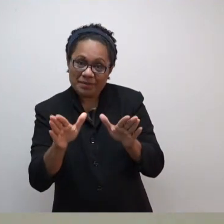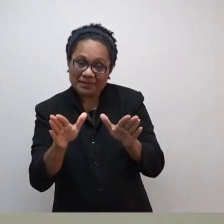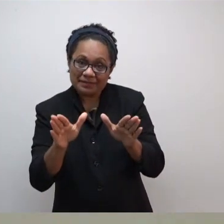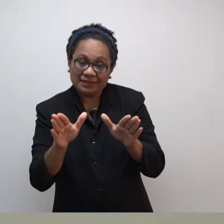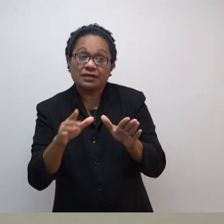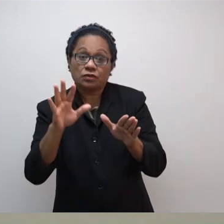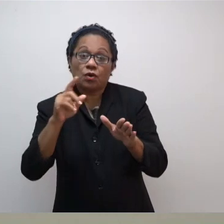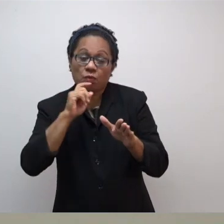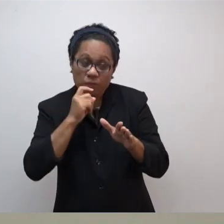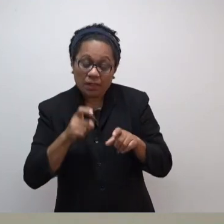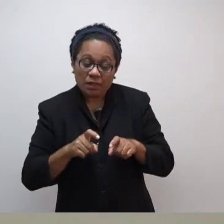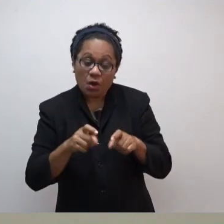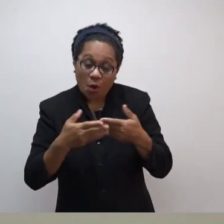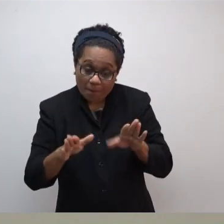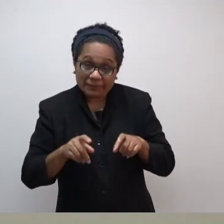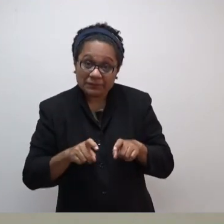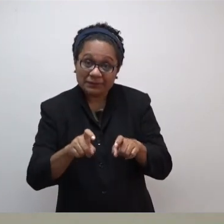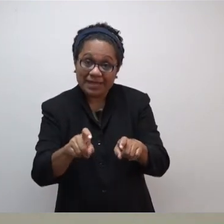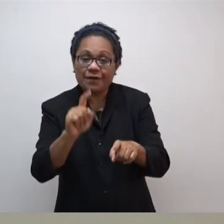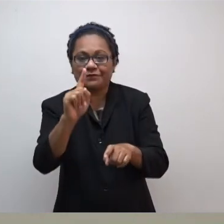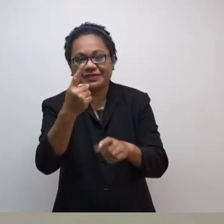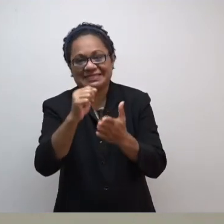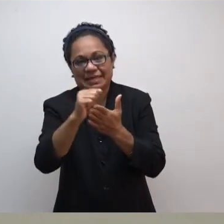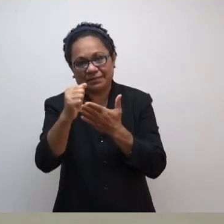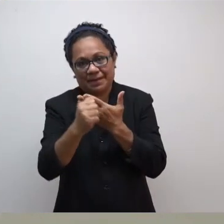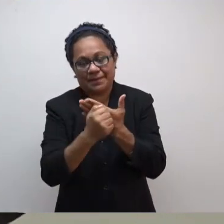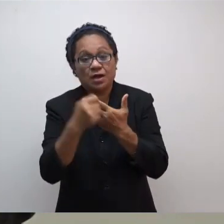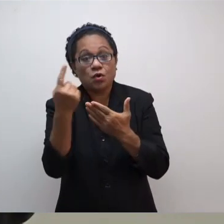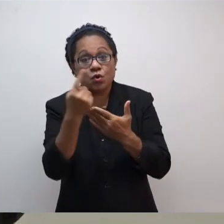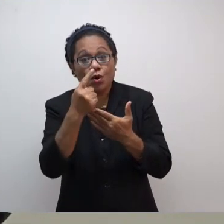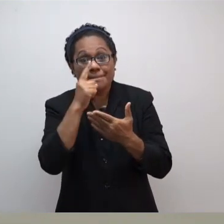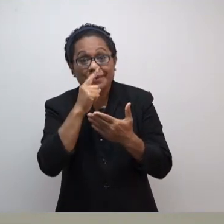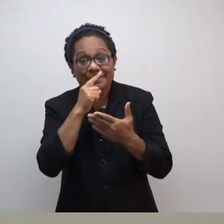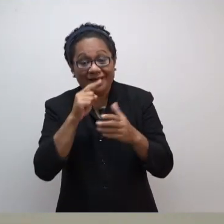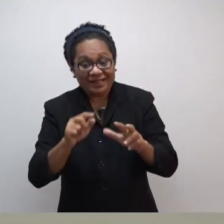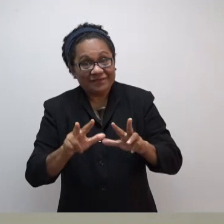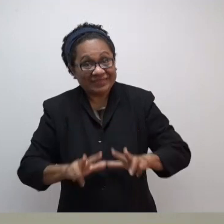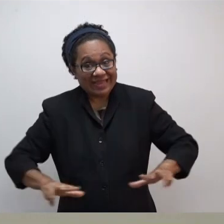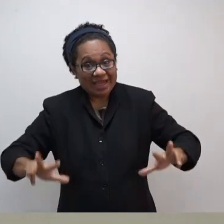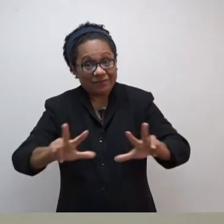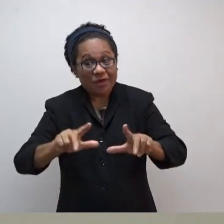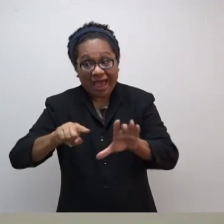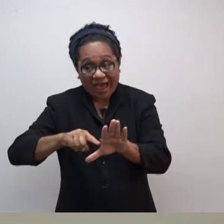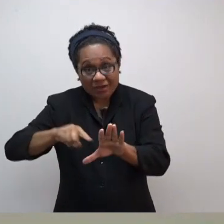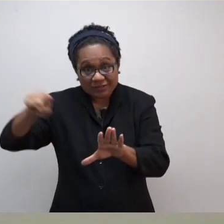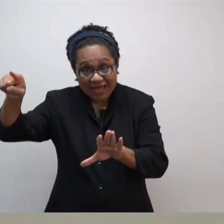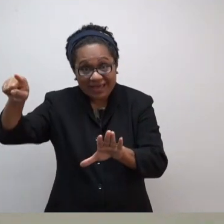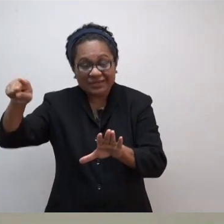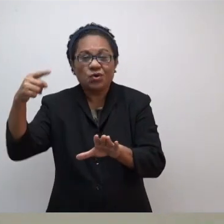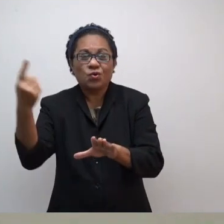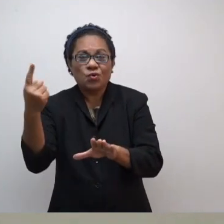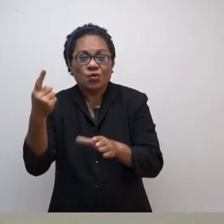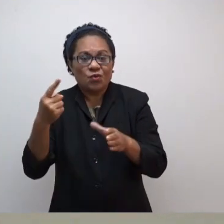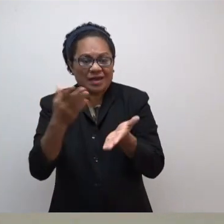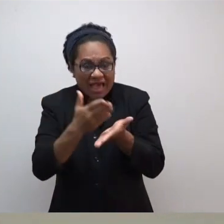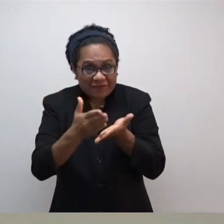of September, which is next week, Wednesday. So we urge those people in the formal sector who were under the FNPF scheme or who